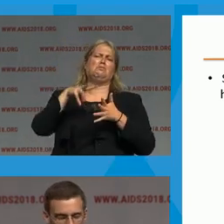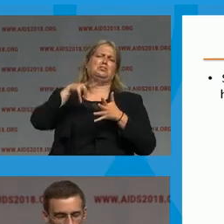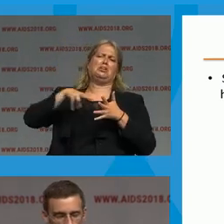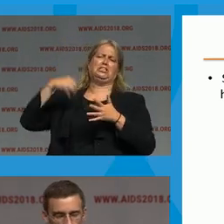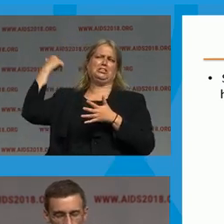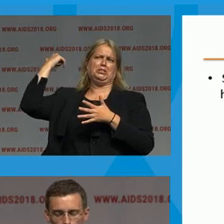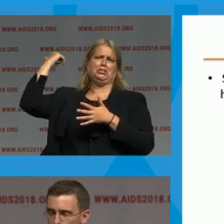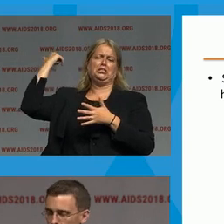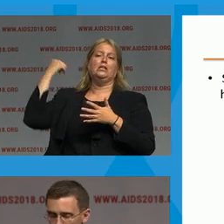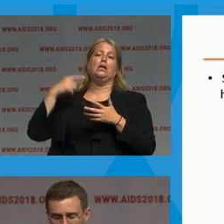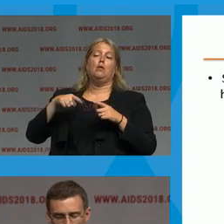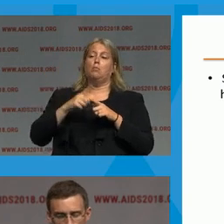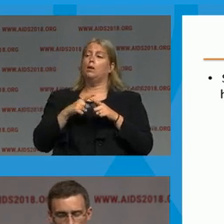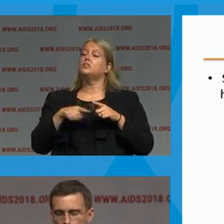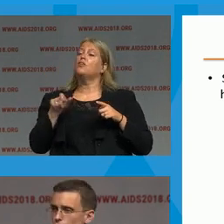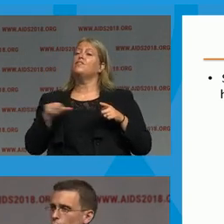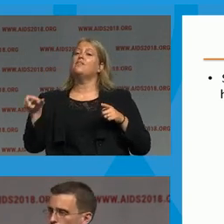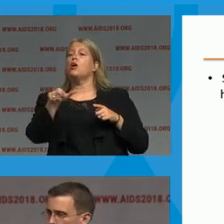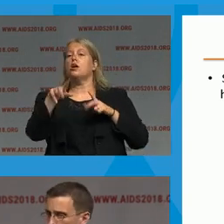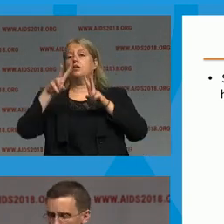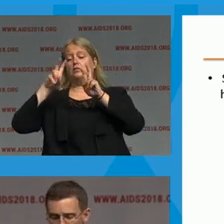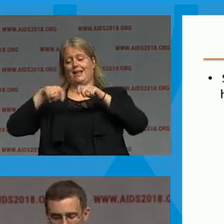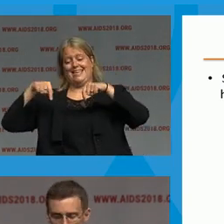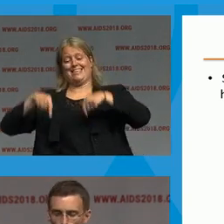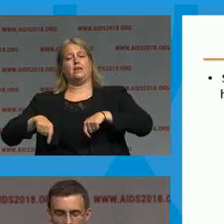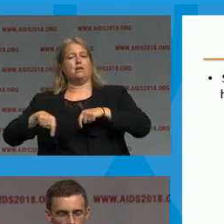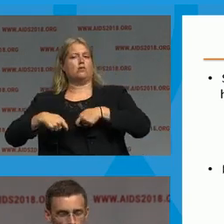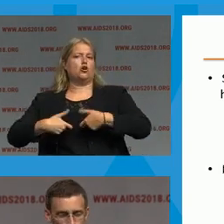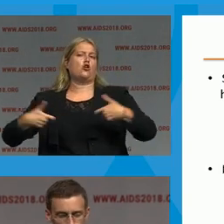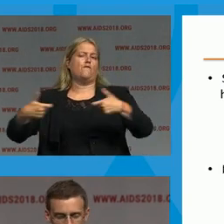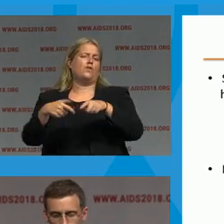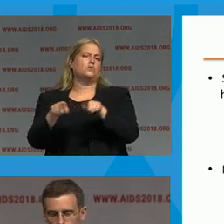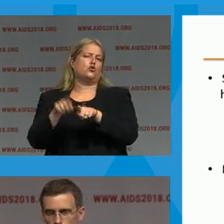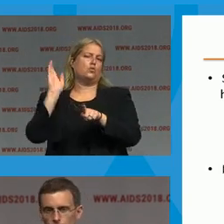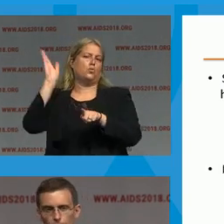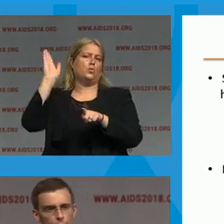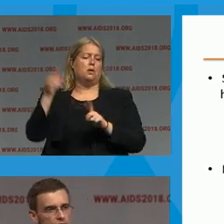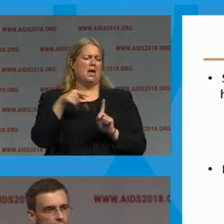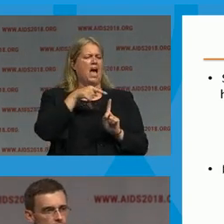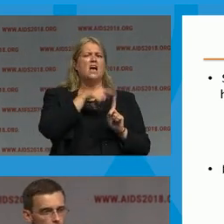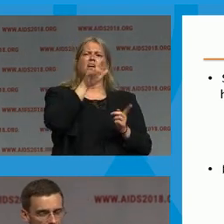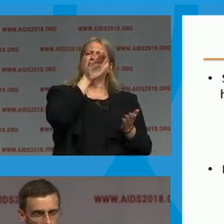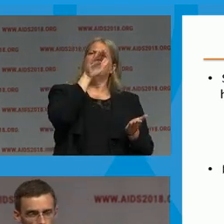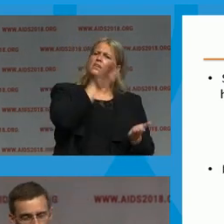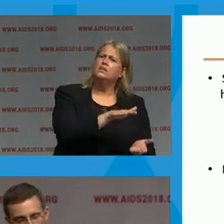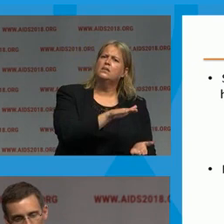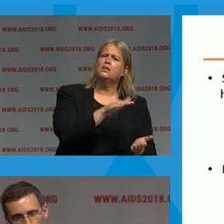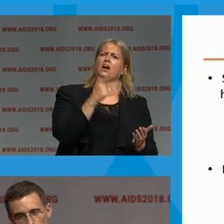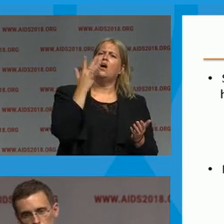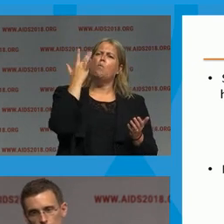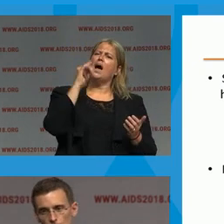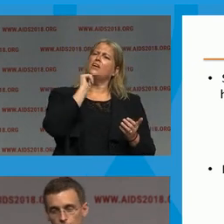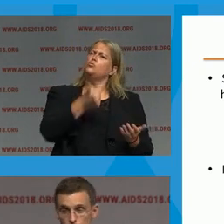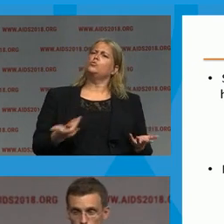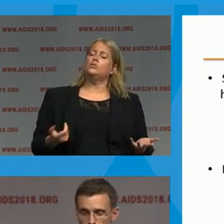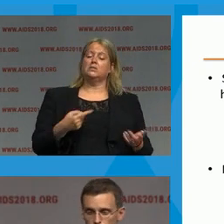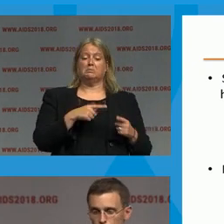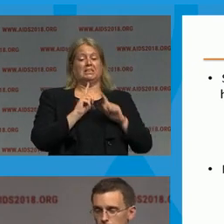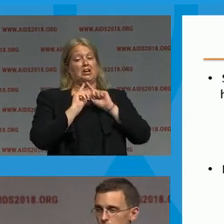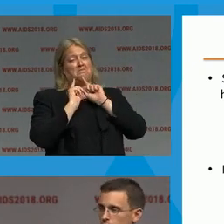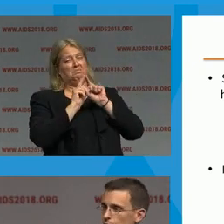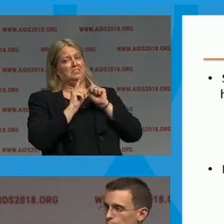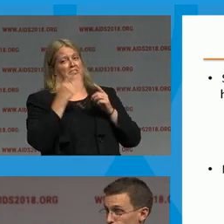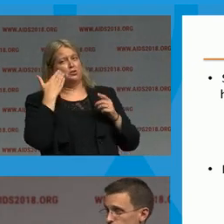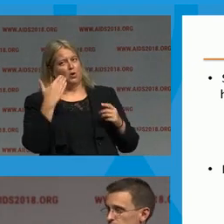study presented at this conference. So the question is, why not? We don't exactly know the answer, but let me propose a few